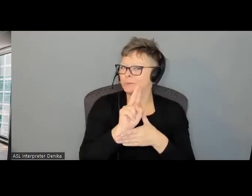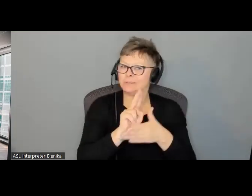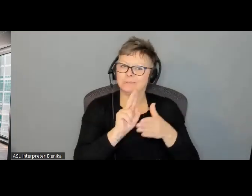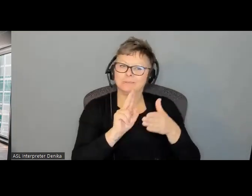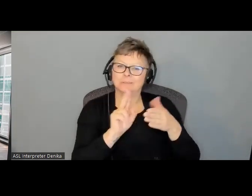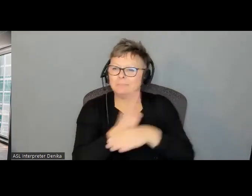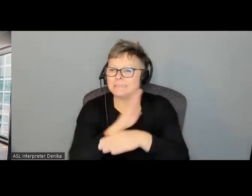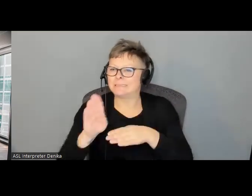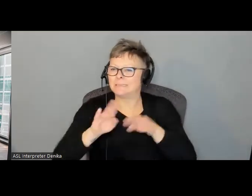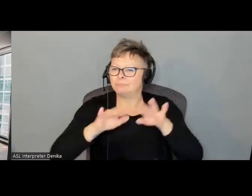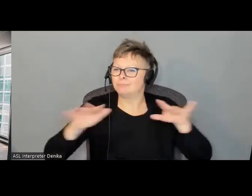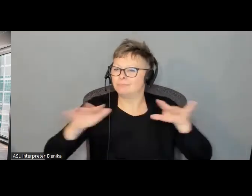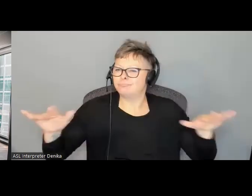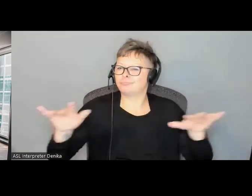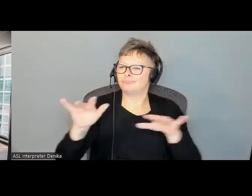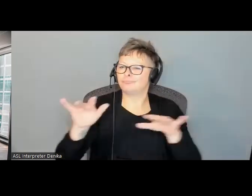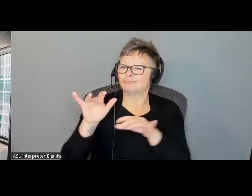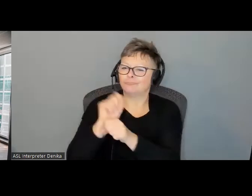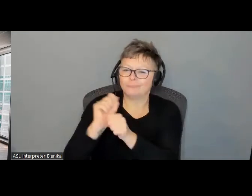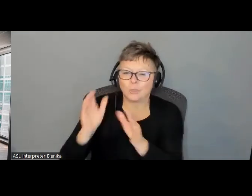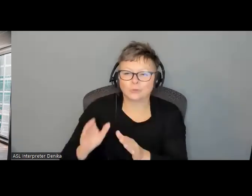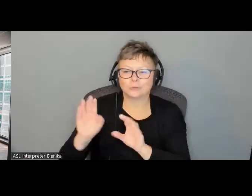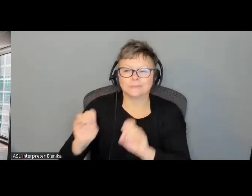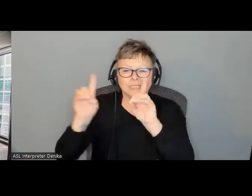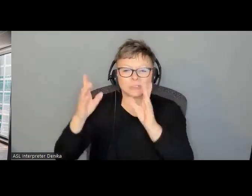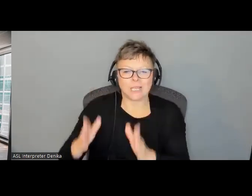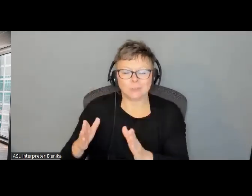of employers and educators. Brian, 20 words or less.